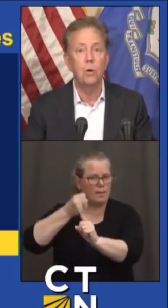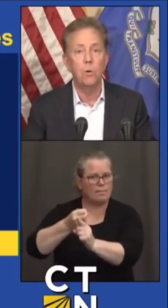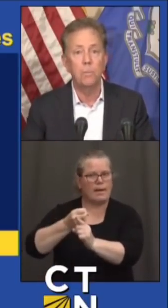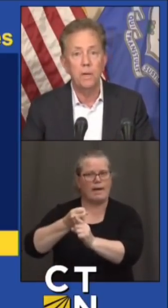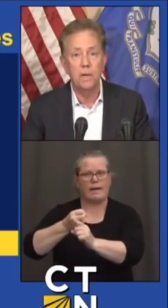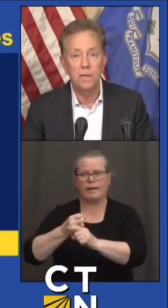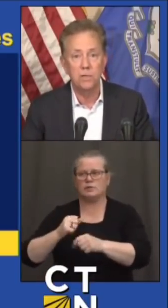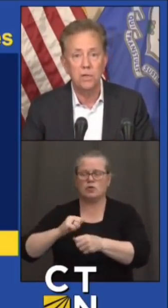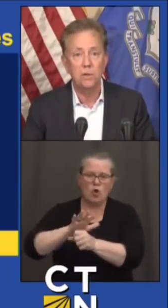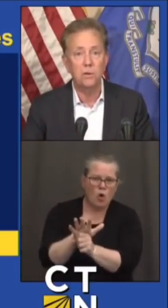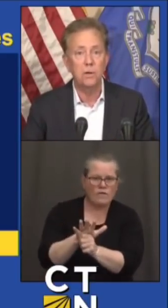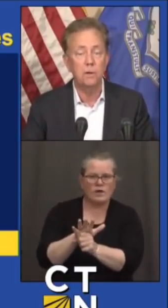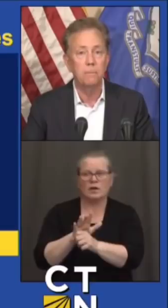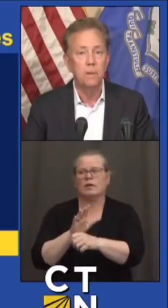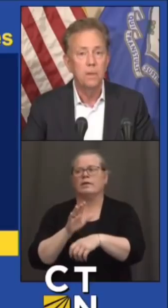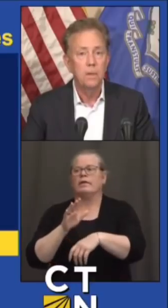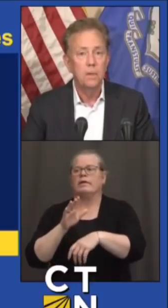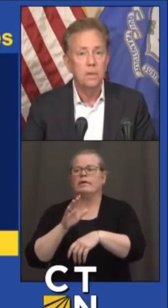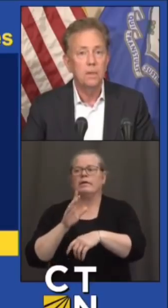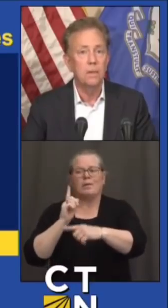due to comorbidities and